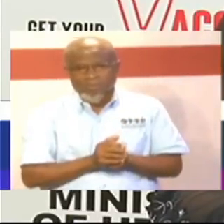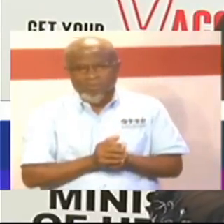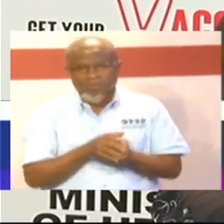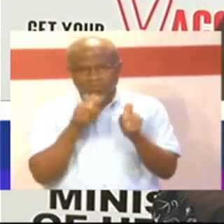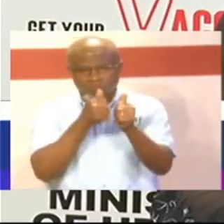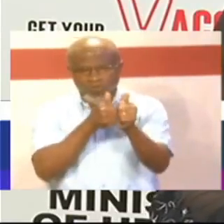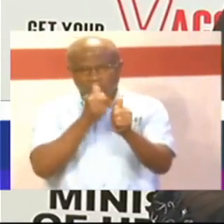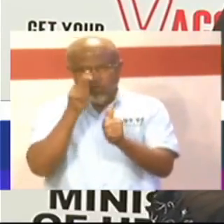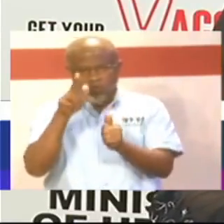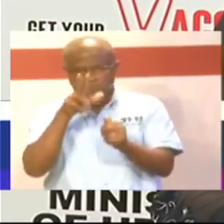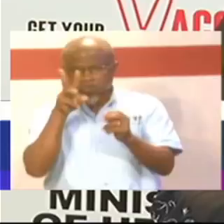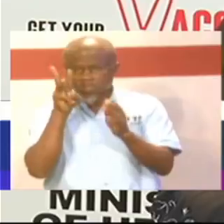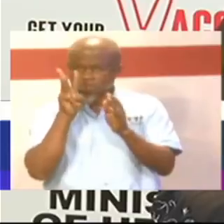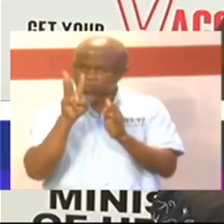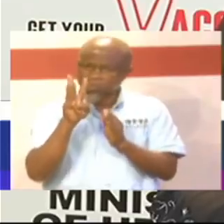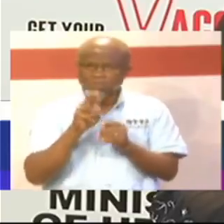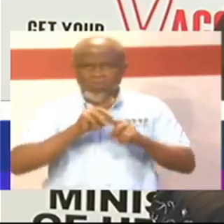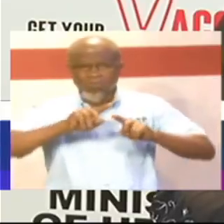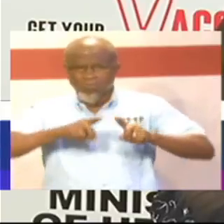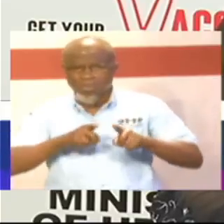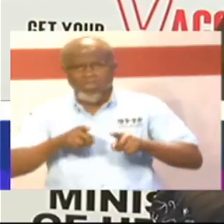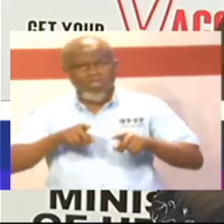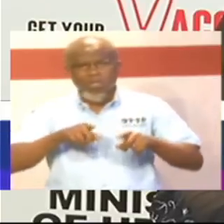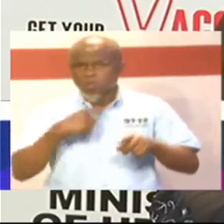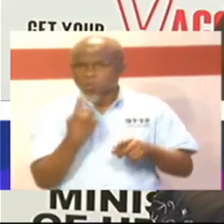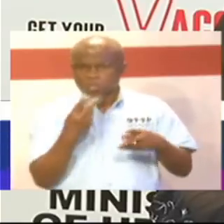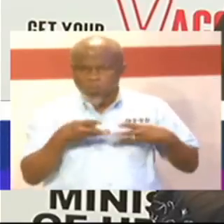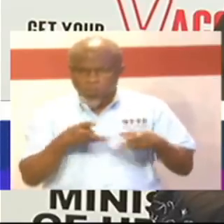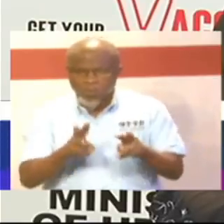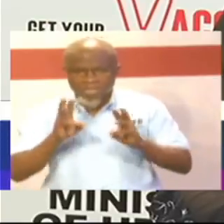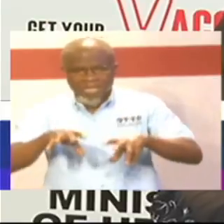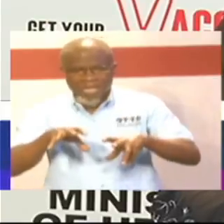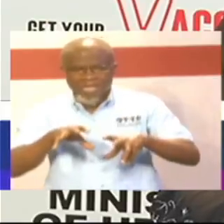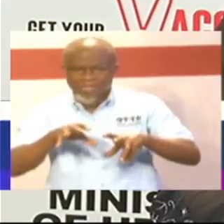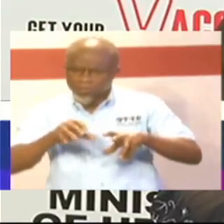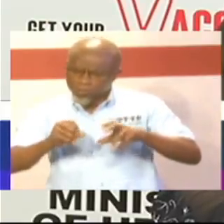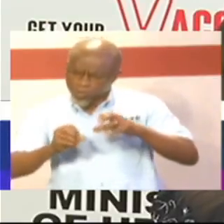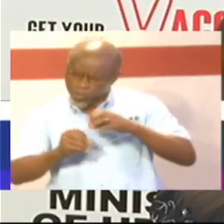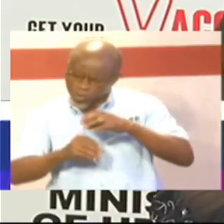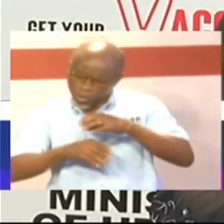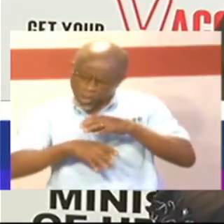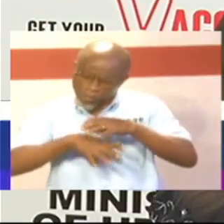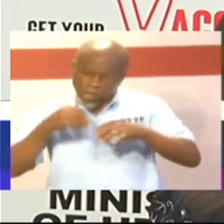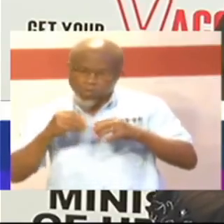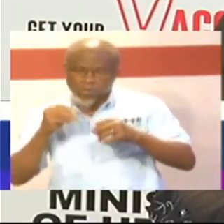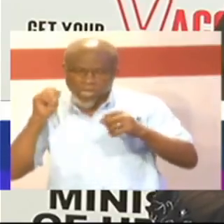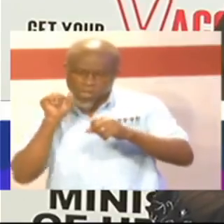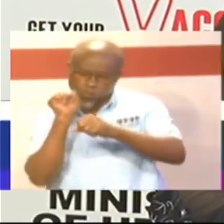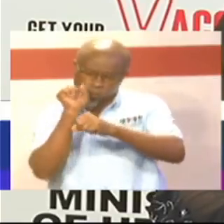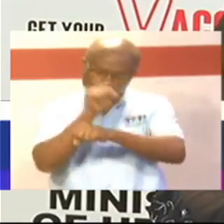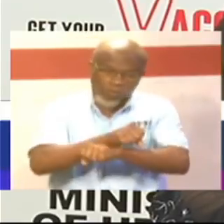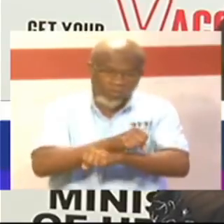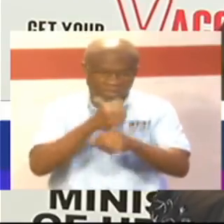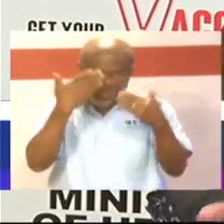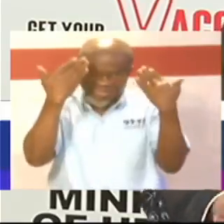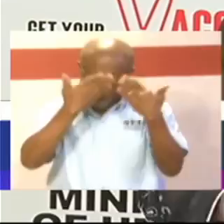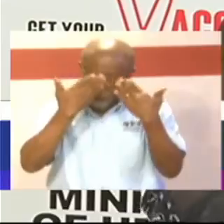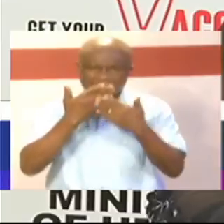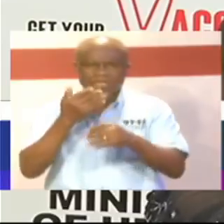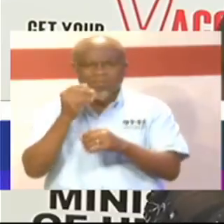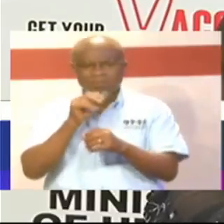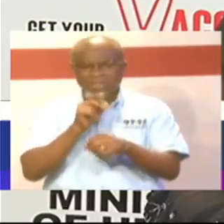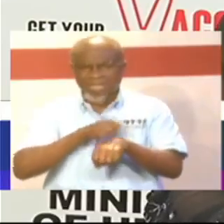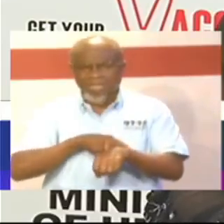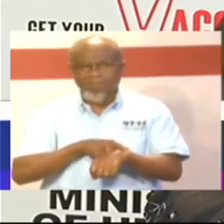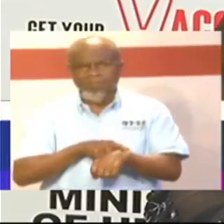Ws. However, our way out of this dark period, our way to save the lives of our relatives so that they can be